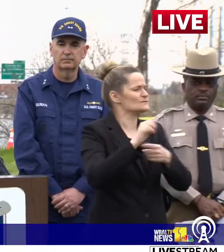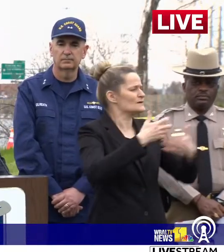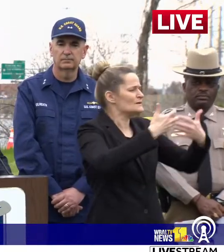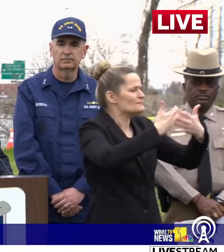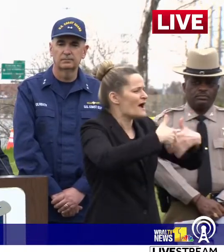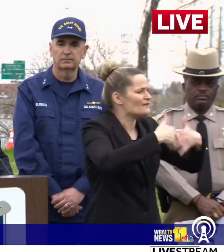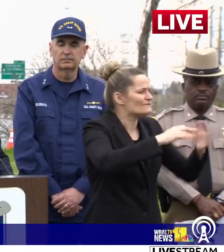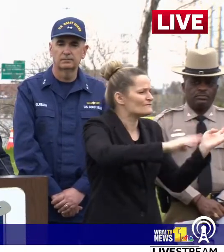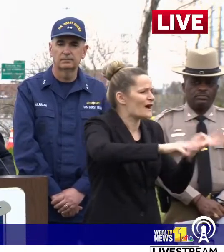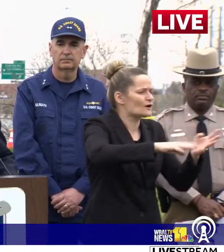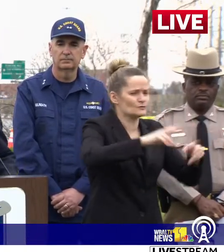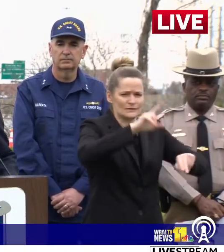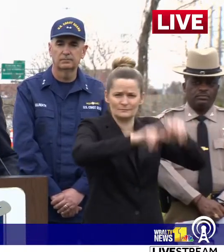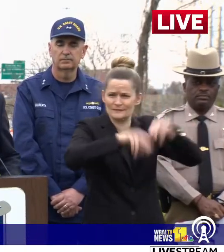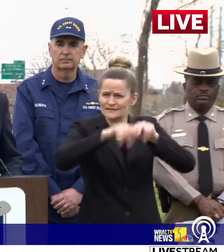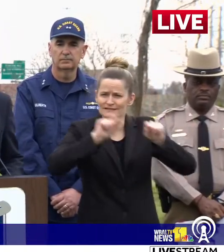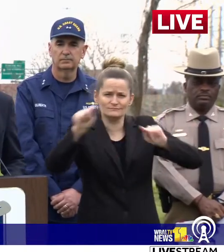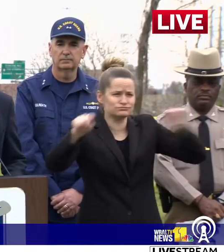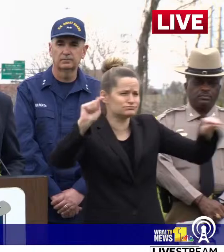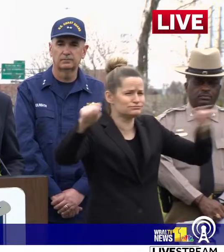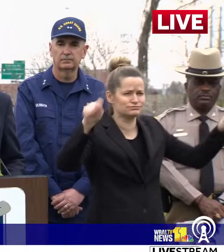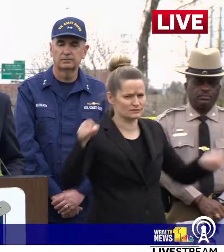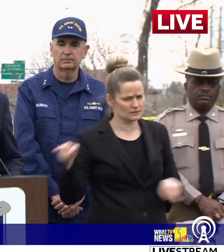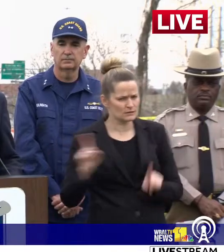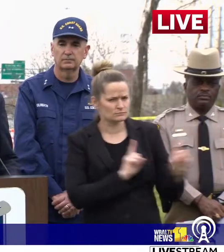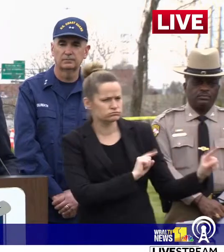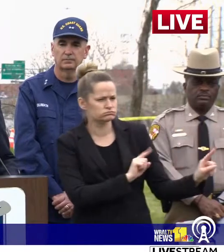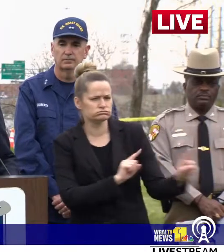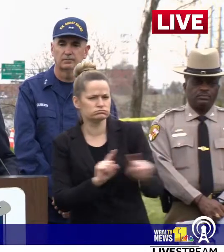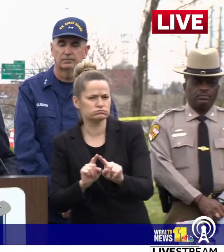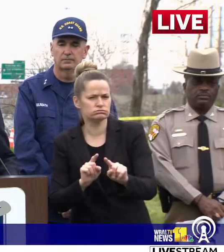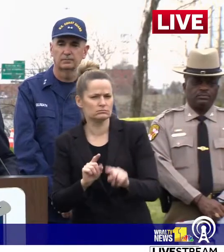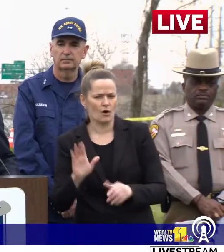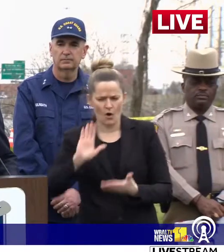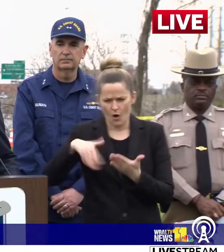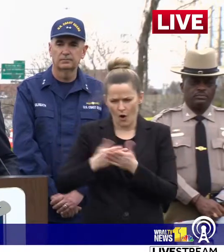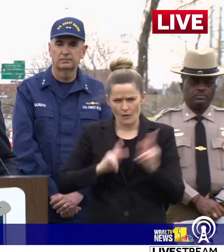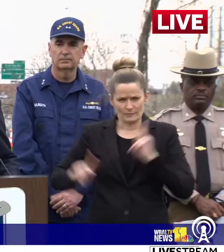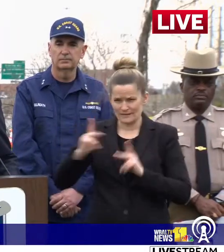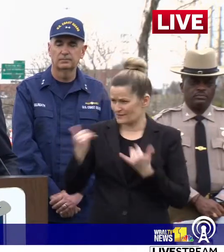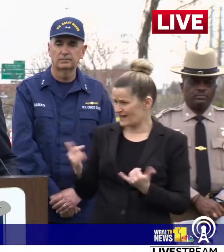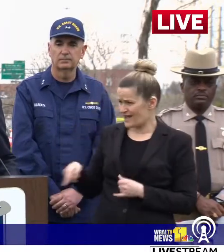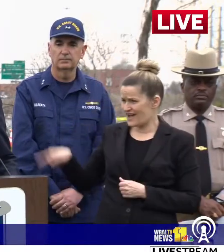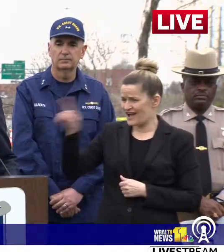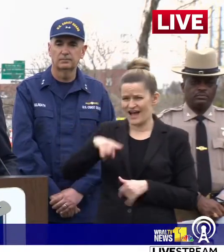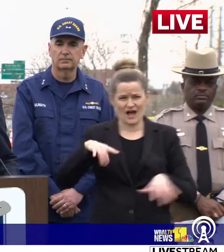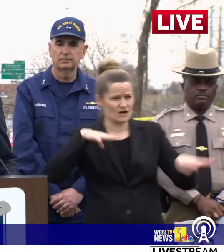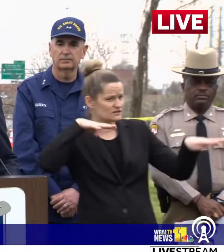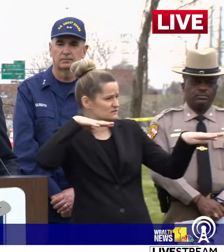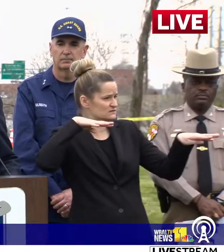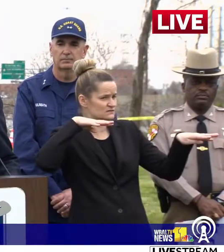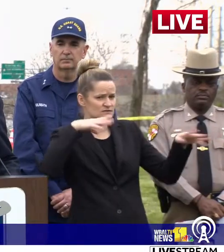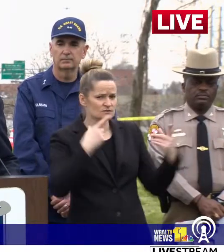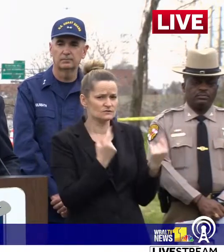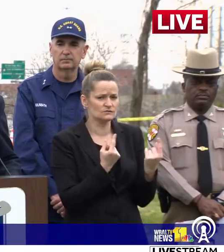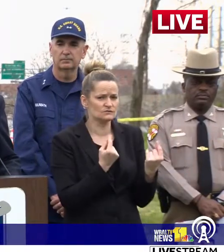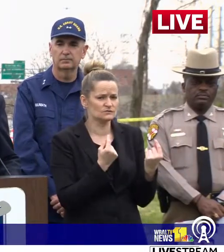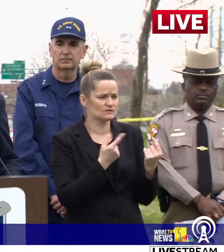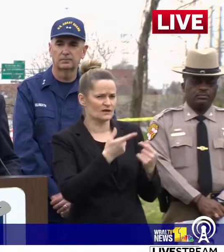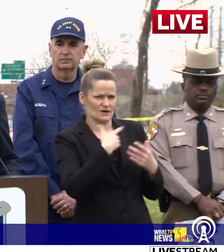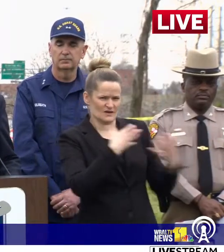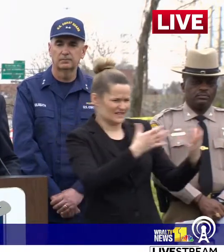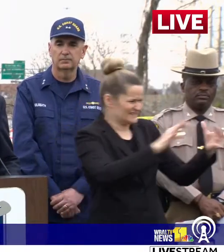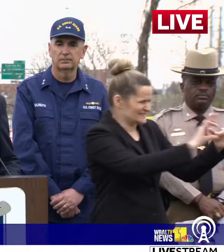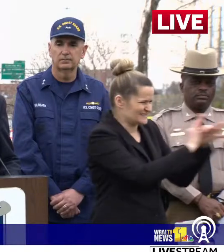port. And all of us are watching. All of us are gratified by the coordinated response. All of us